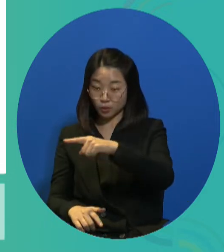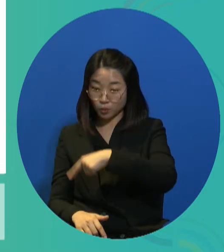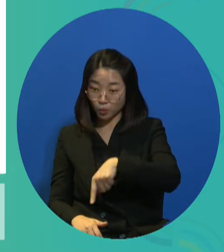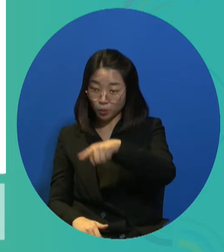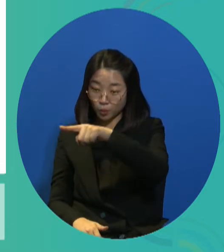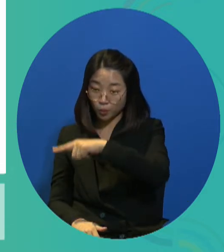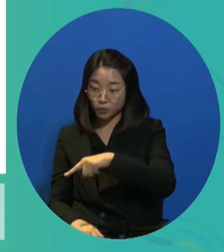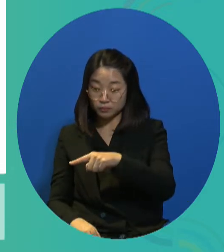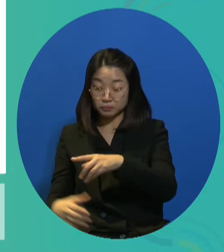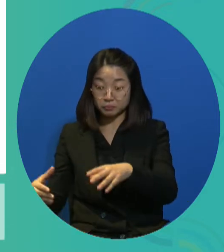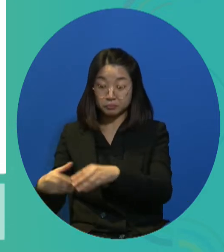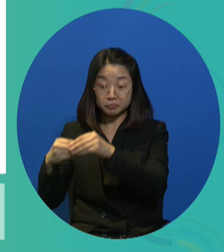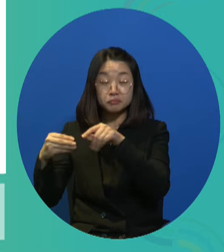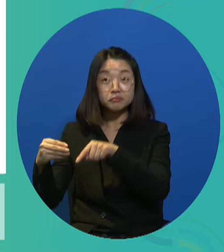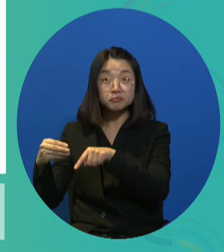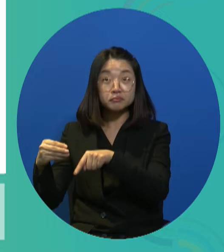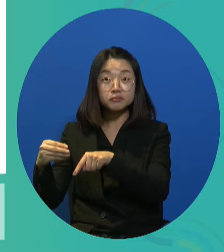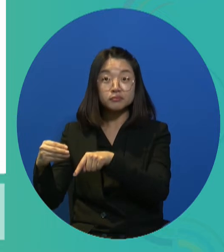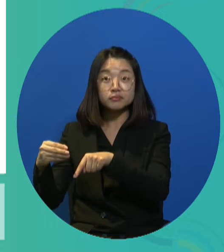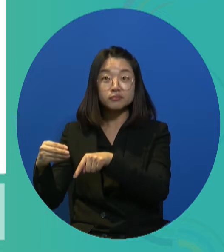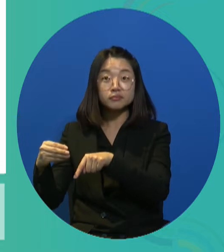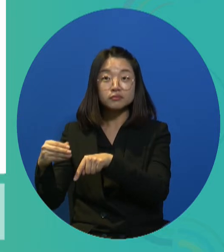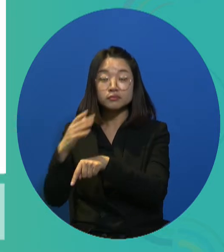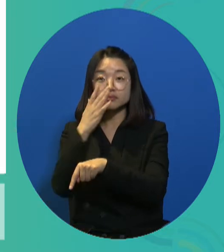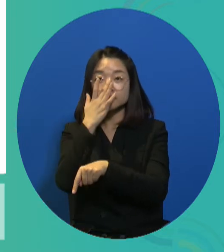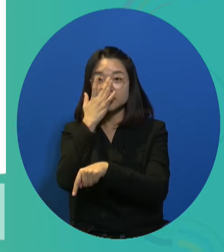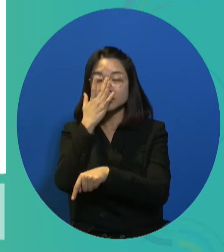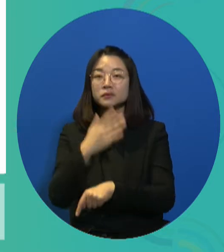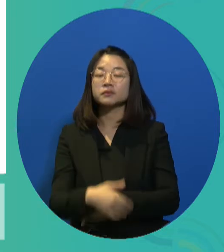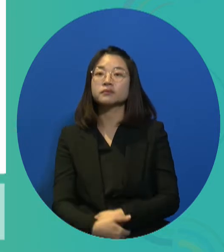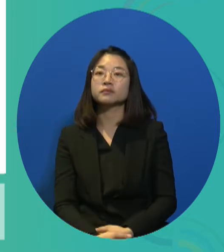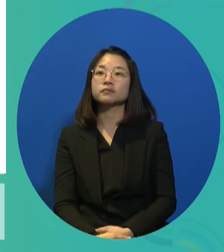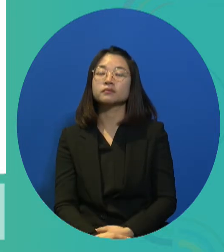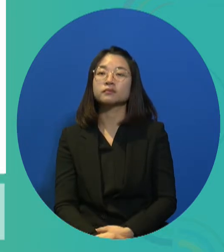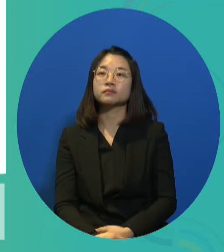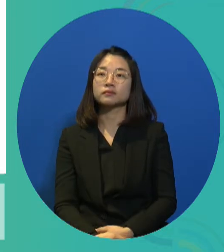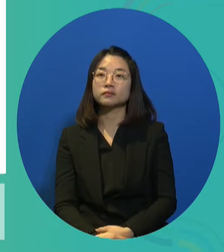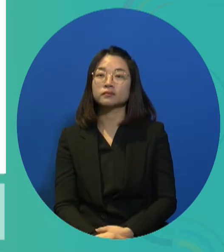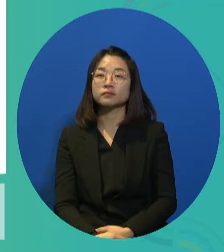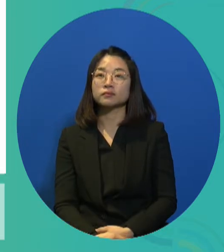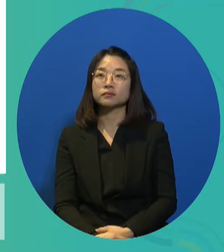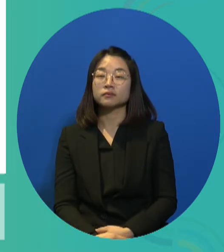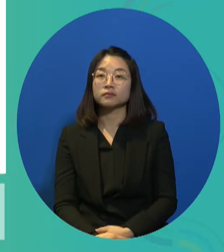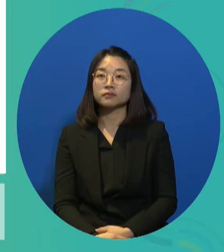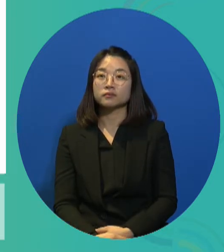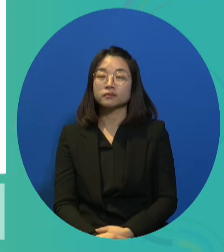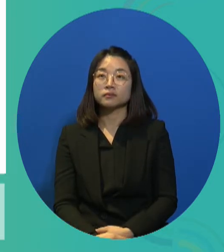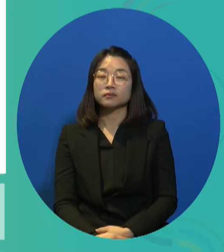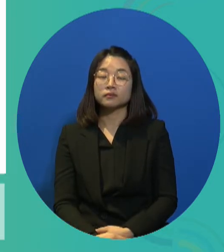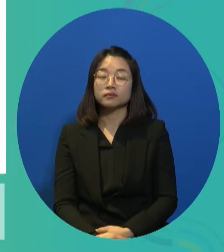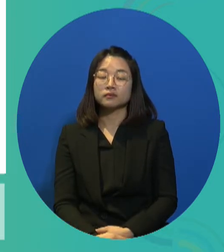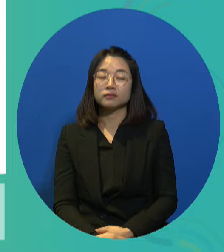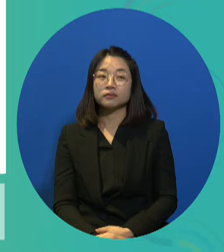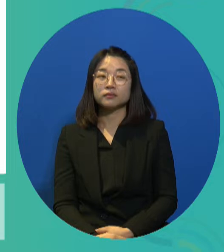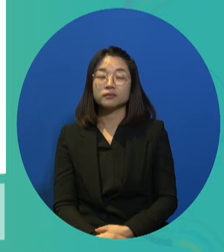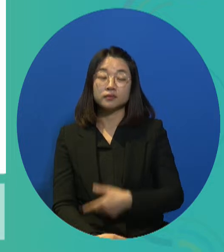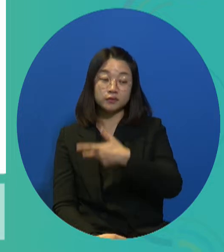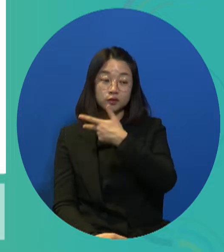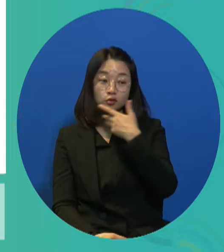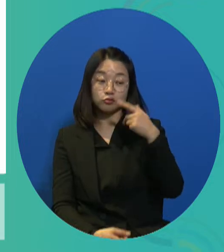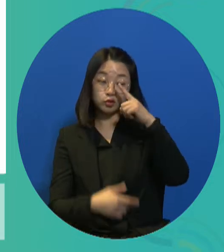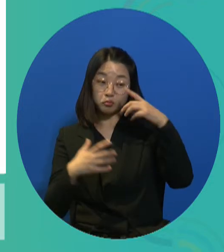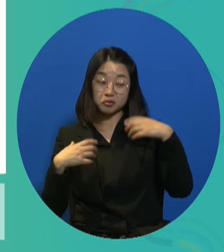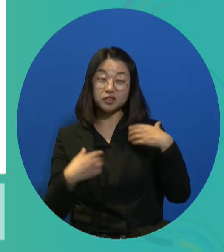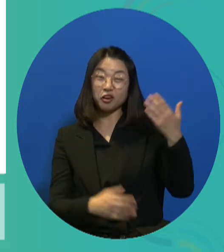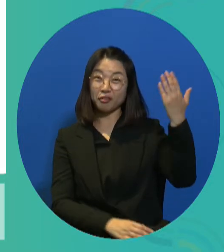that the government here was once known as a world leader in disability, and if they start to move